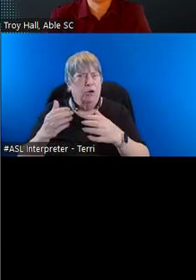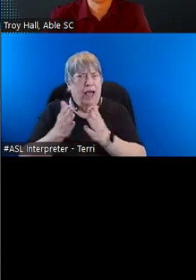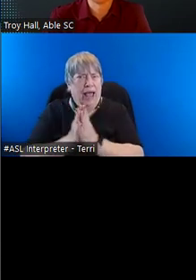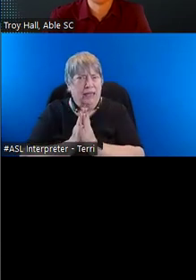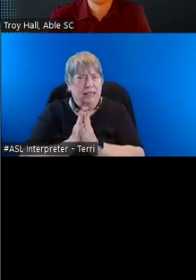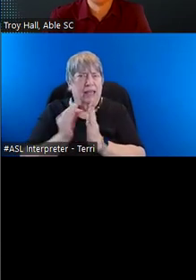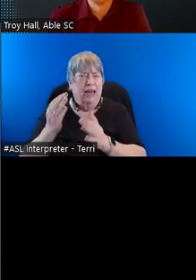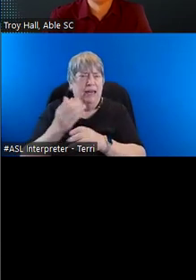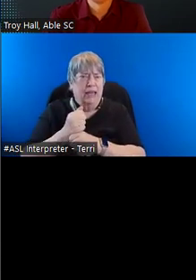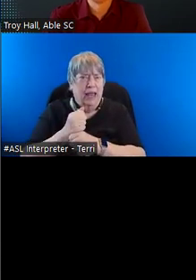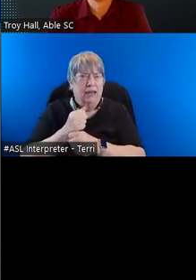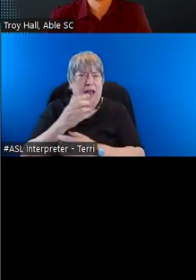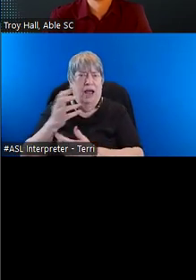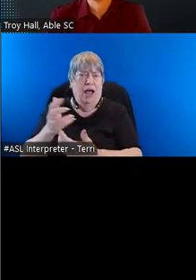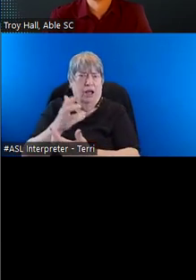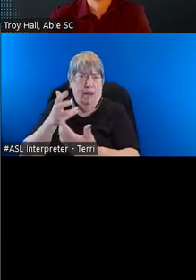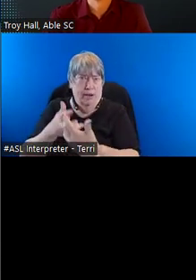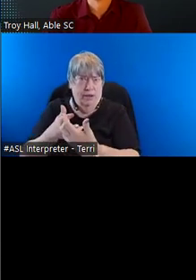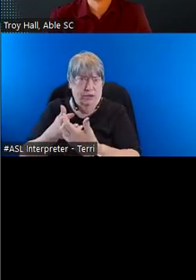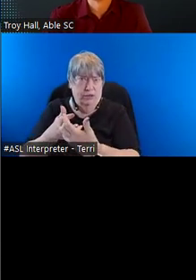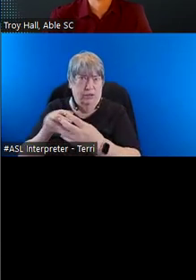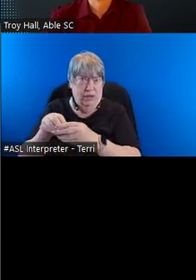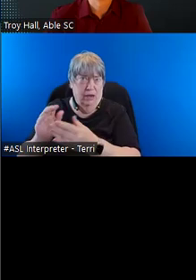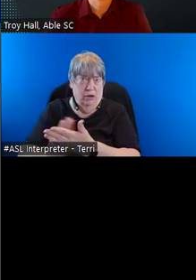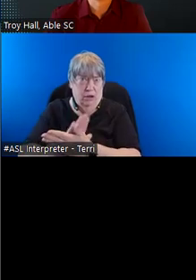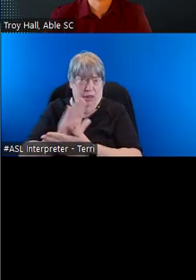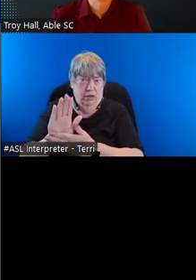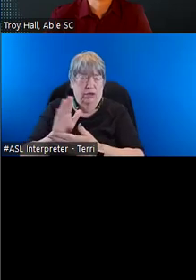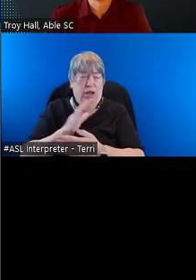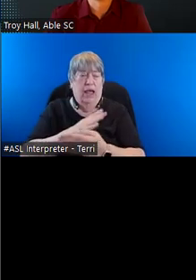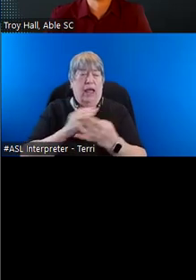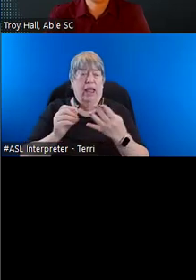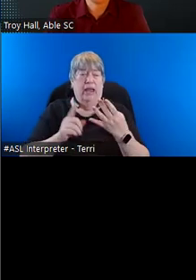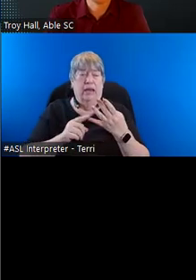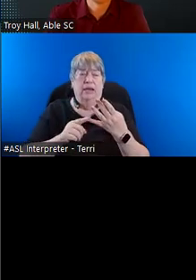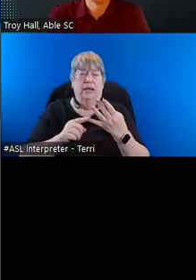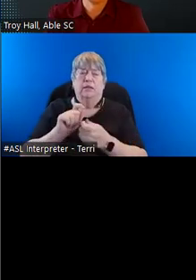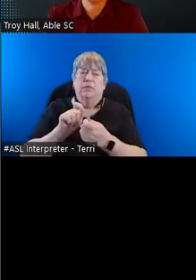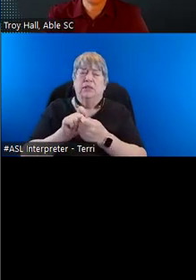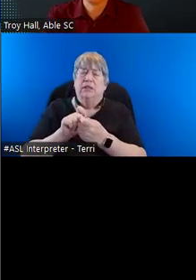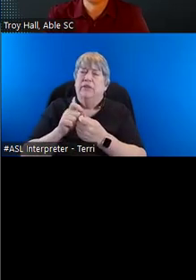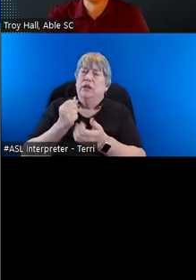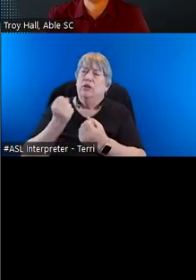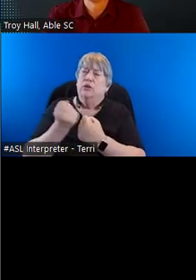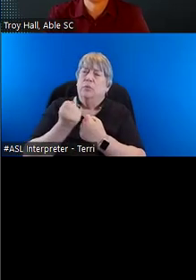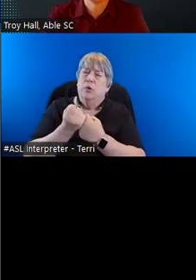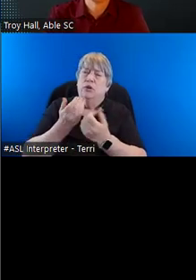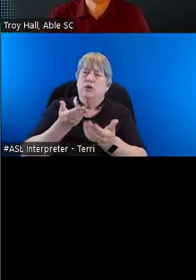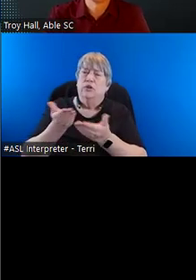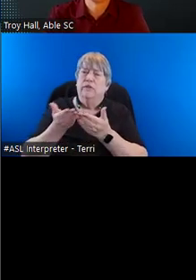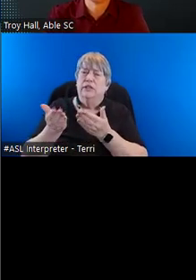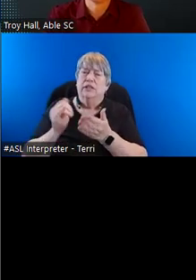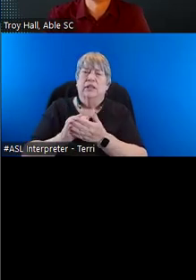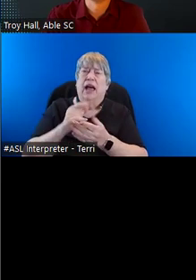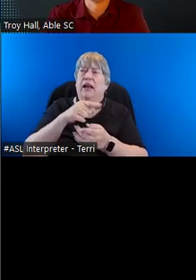in post-secondary settings, and looking at these specific support services that are available in post-secondary